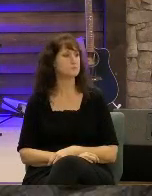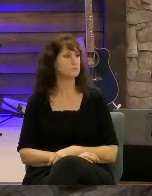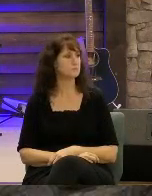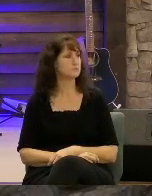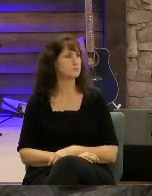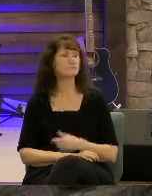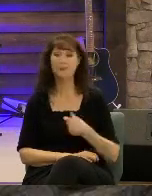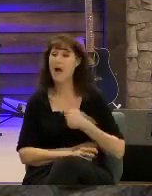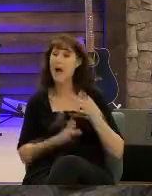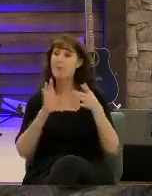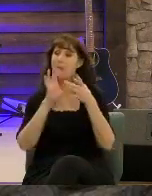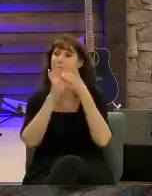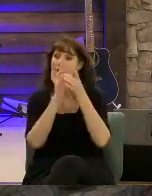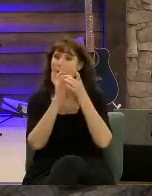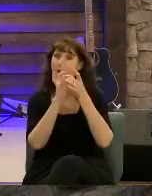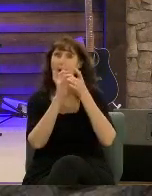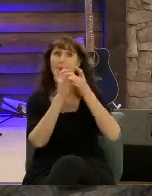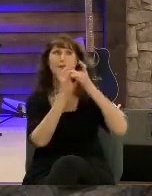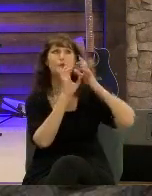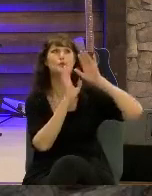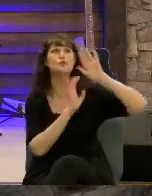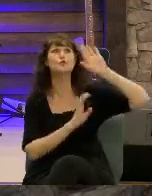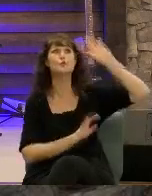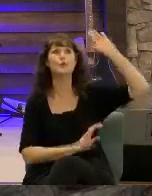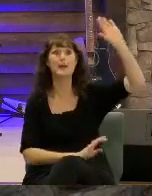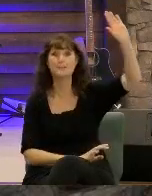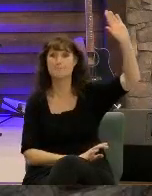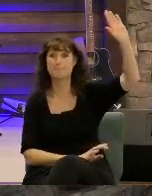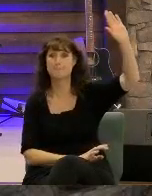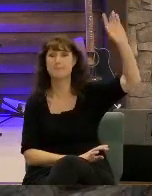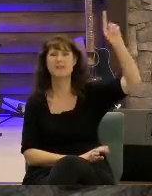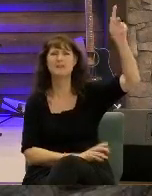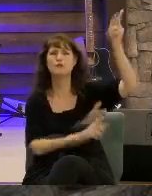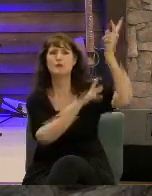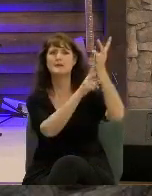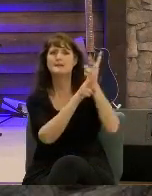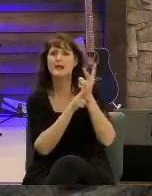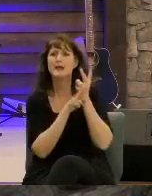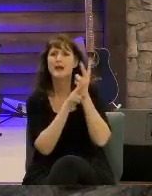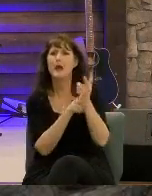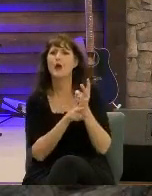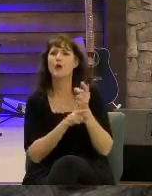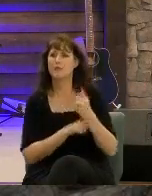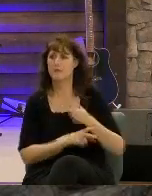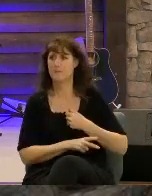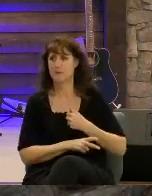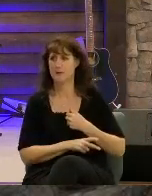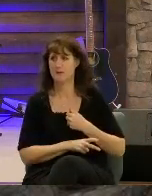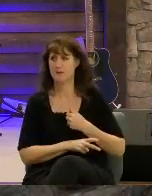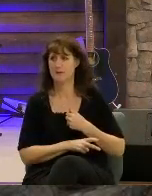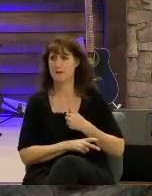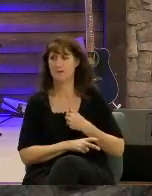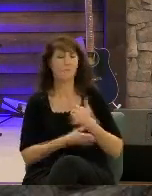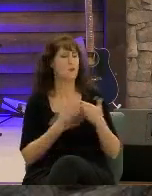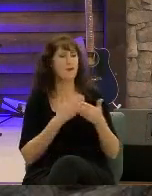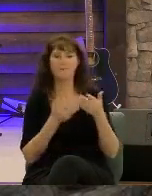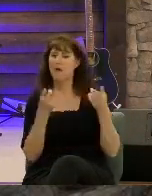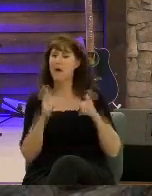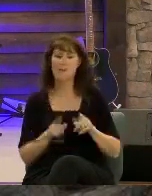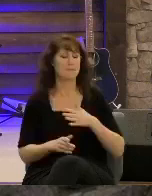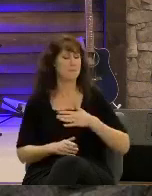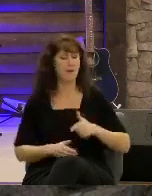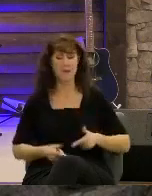I belong to Him. He's mine. He's going to take care of me. He's going to take care of everything. Whatever happens in my